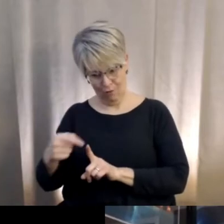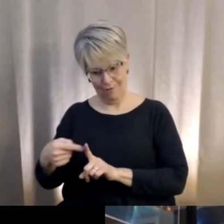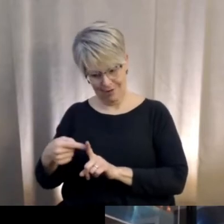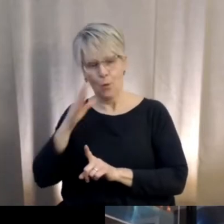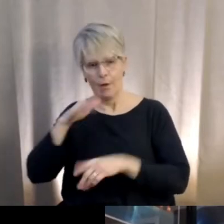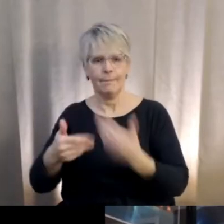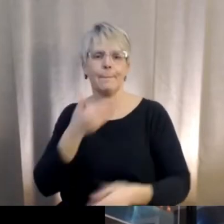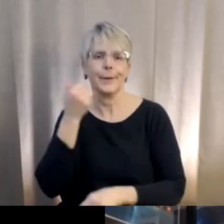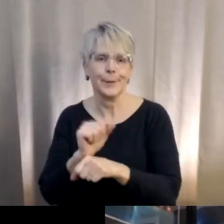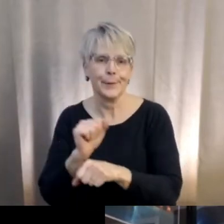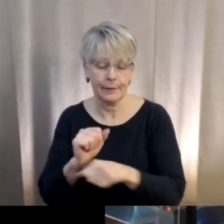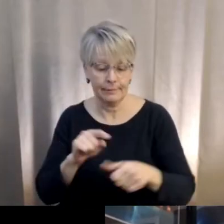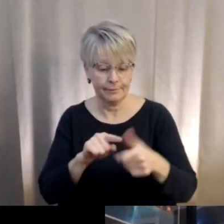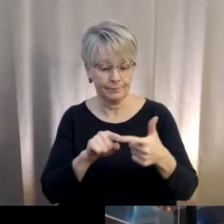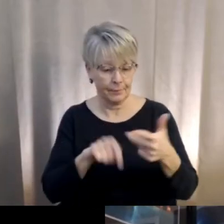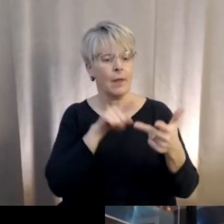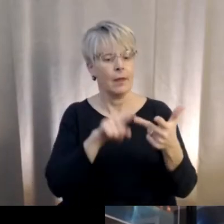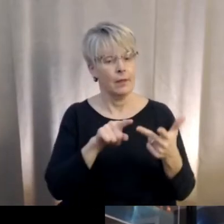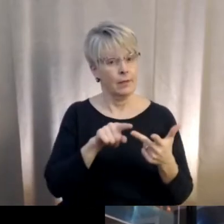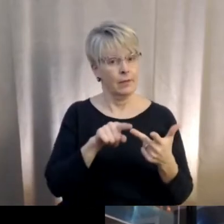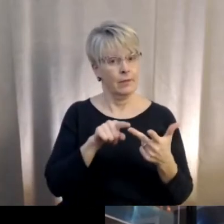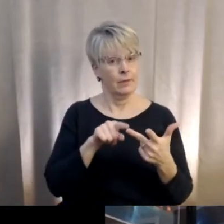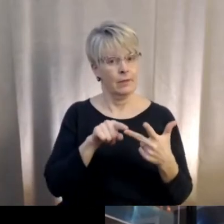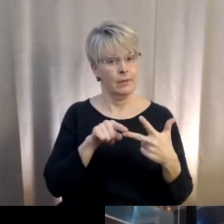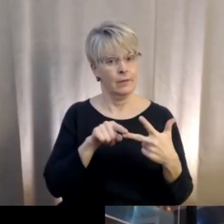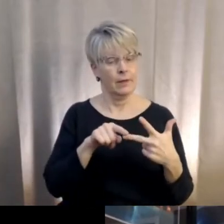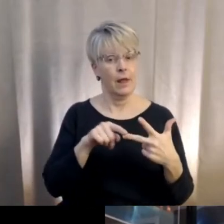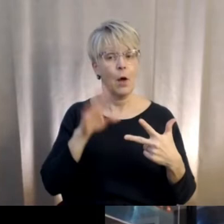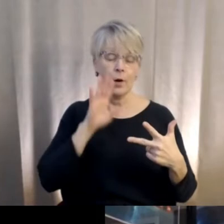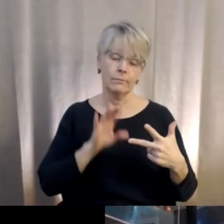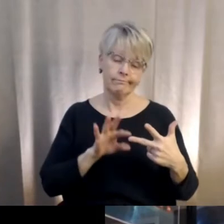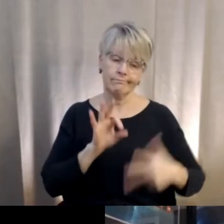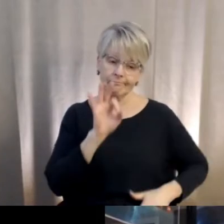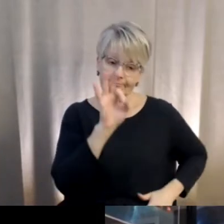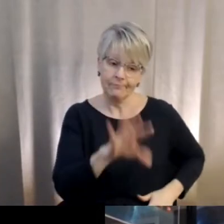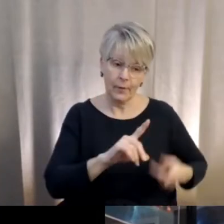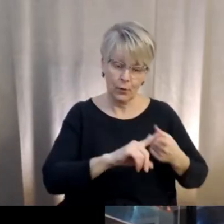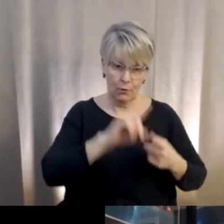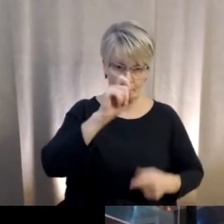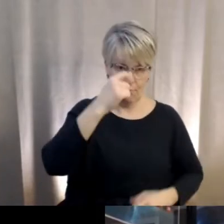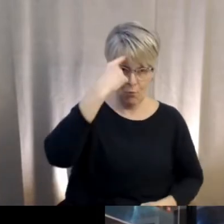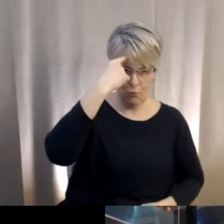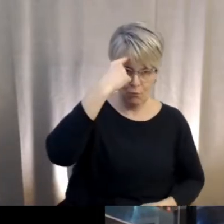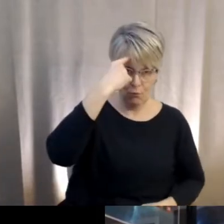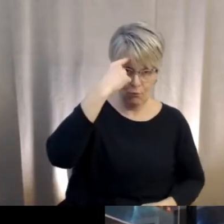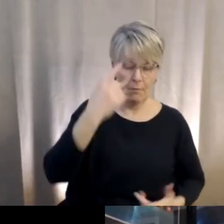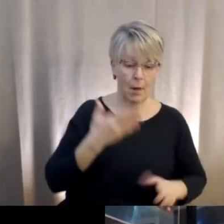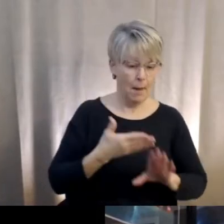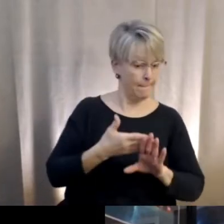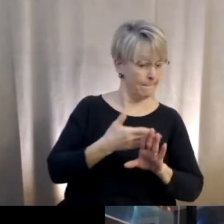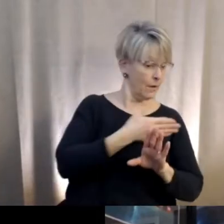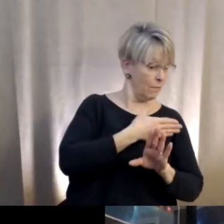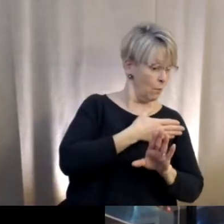The third thing I would be is just, I would mention to an employer is just to take some time away before or during